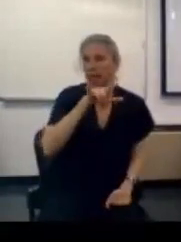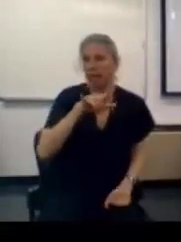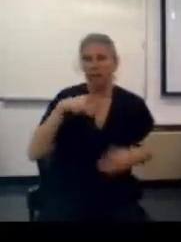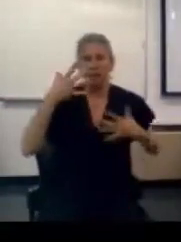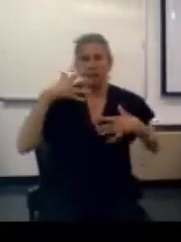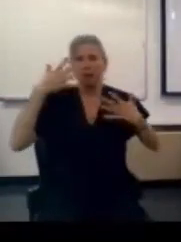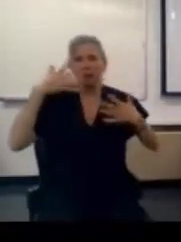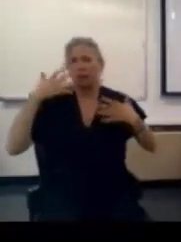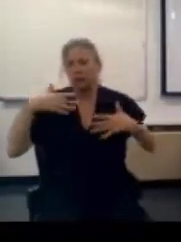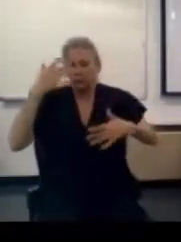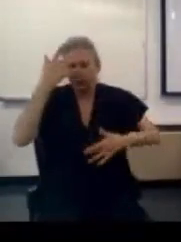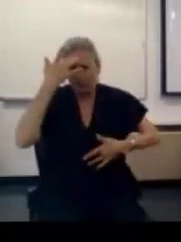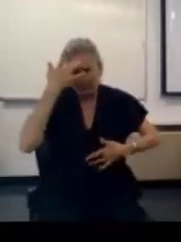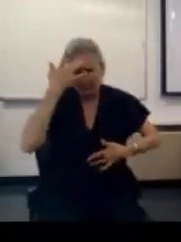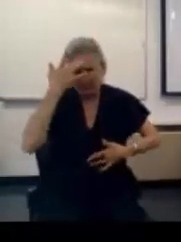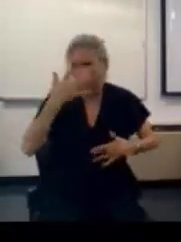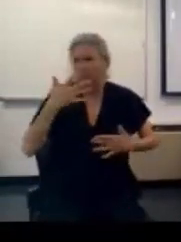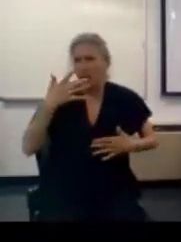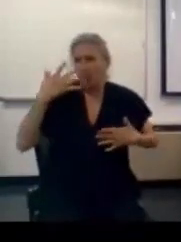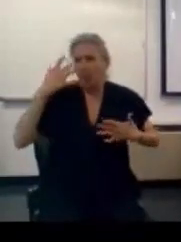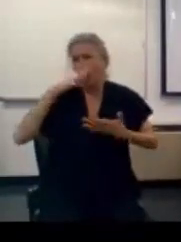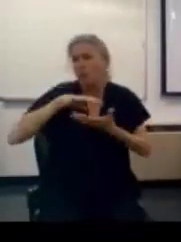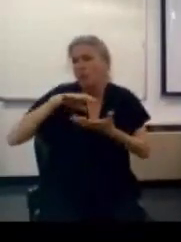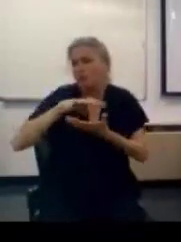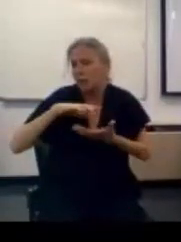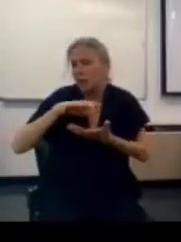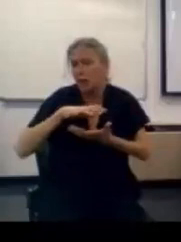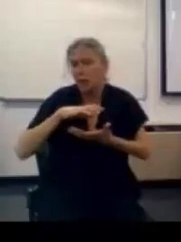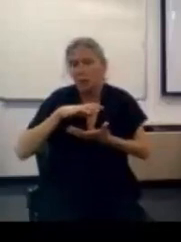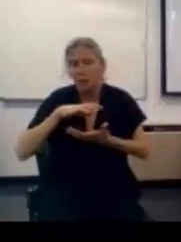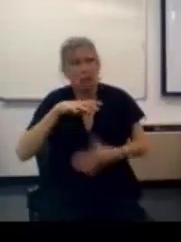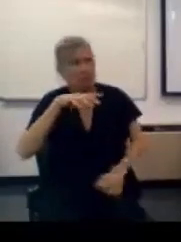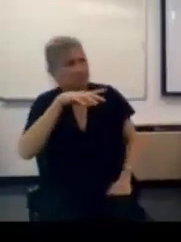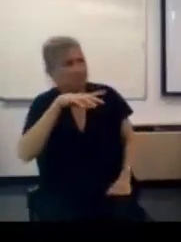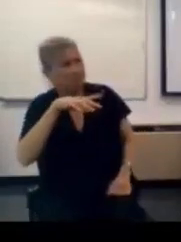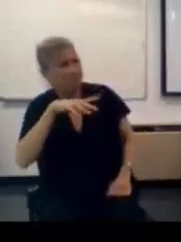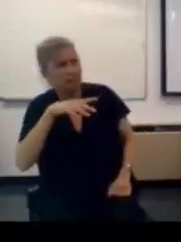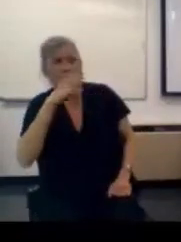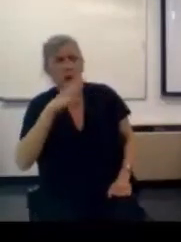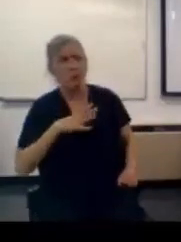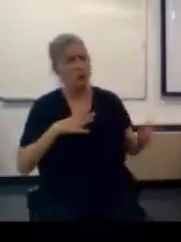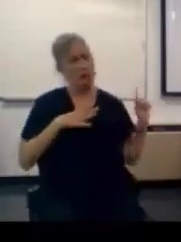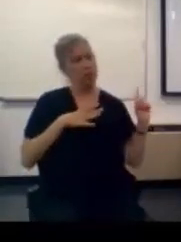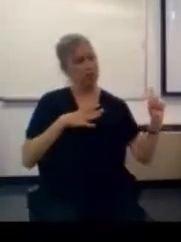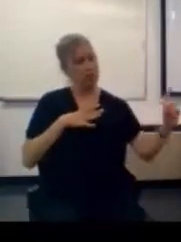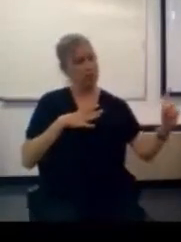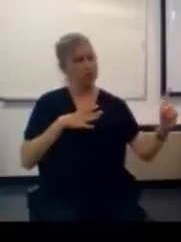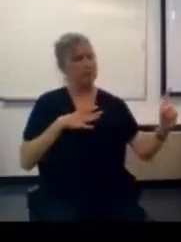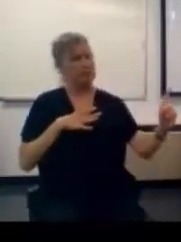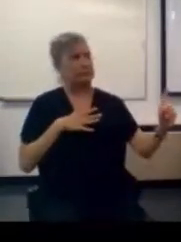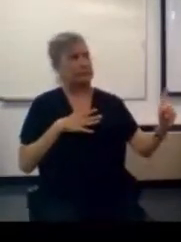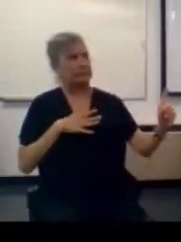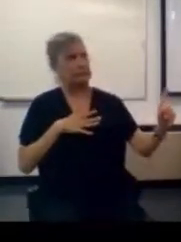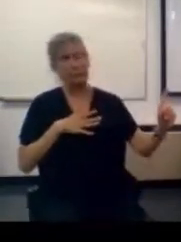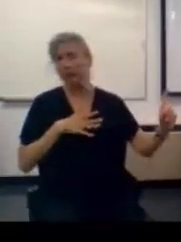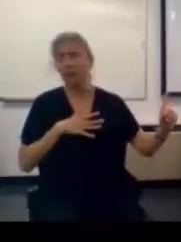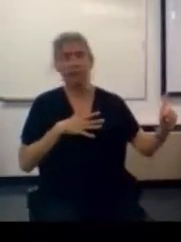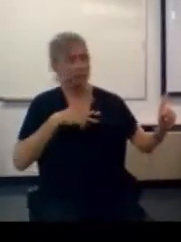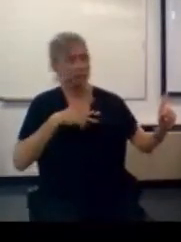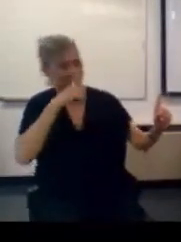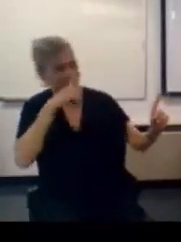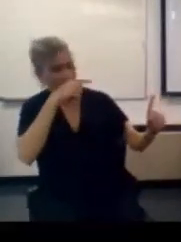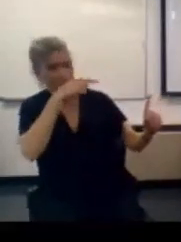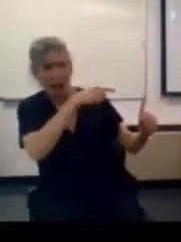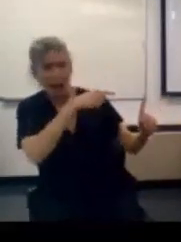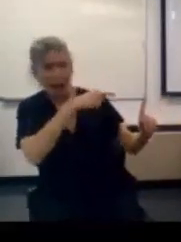get on the plane, now imagine, now I'm more frazzled, not feeling well, and I just go to the stewardess, can you please, you know, and I guess I was standing in the wrong